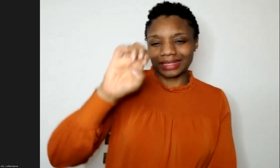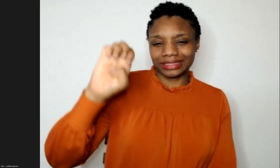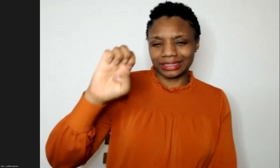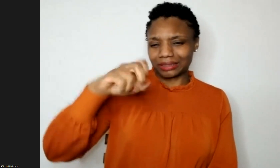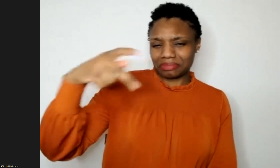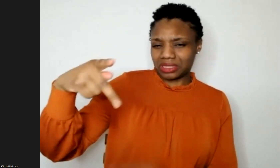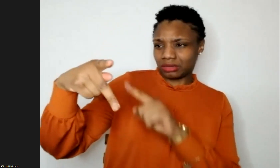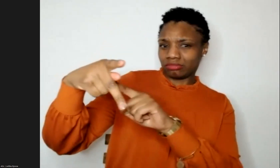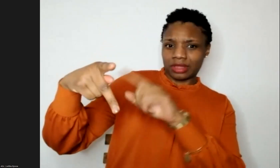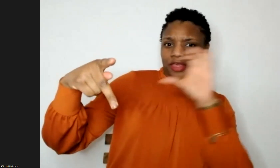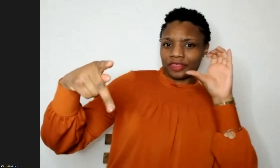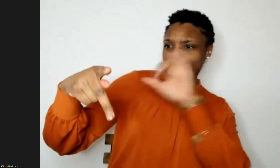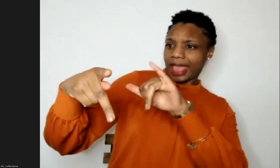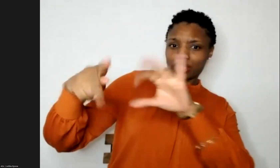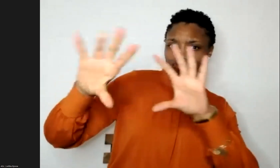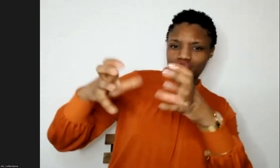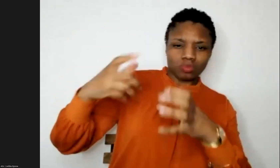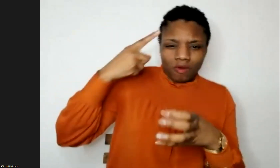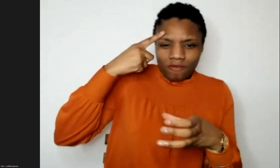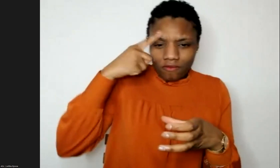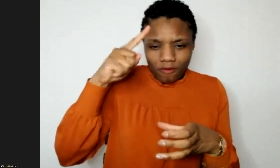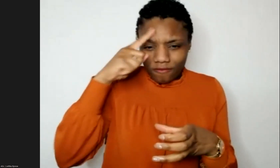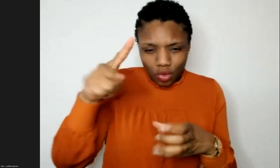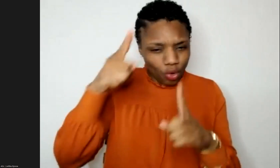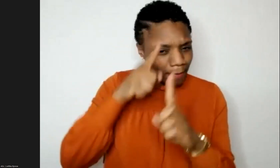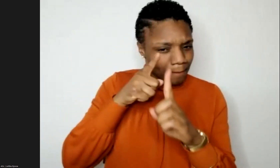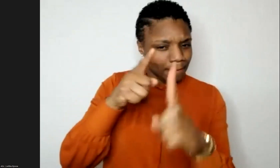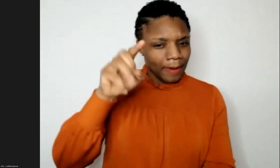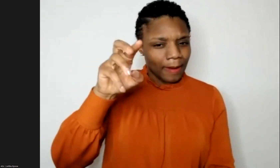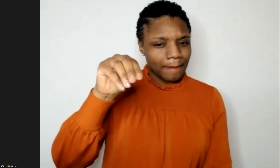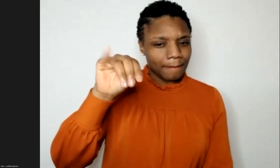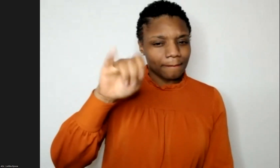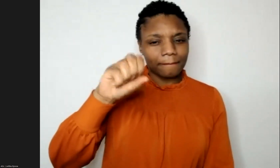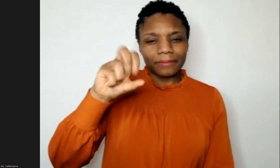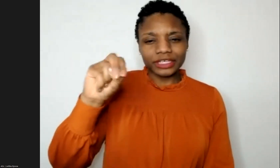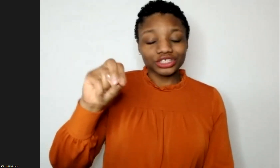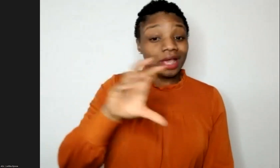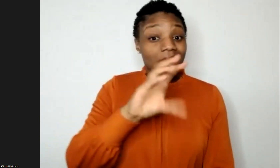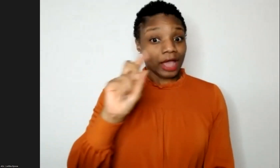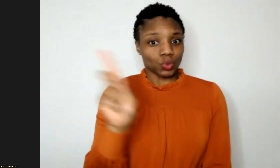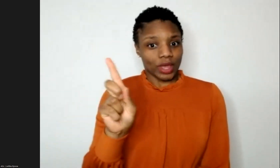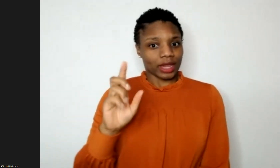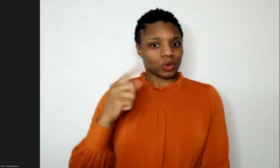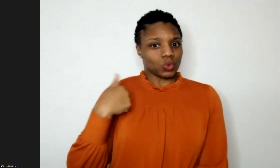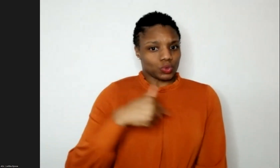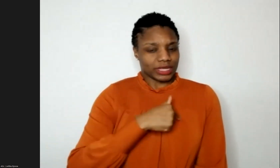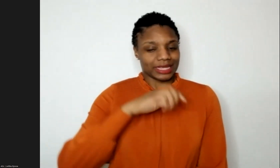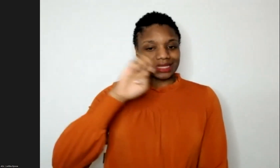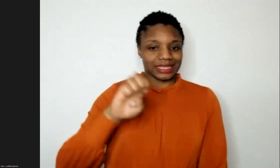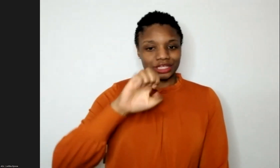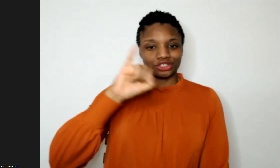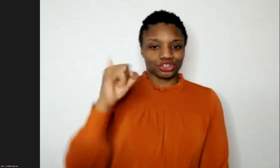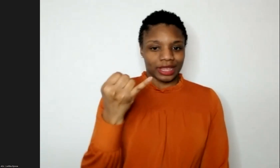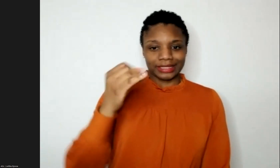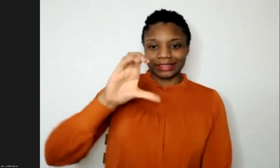is of that commission, of the group, and maybe where sort of EJ council members can weigh in. But I'll pass